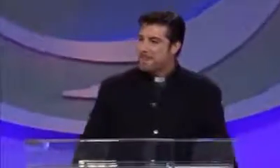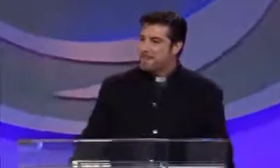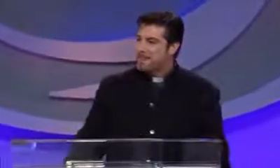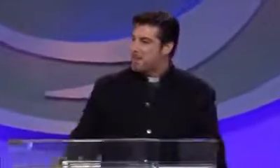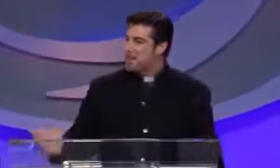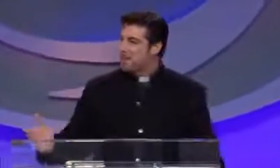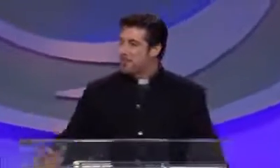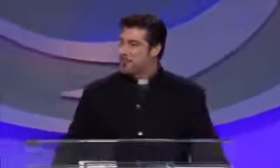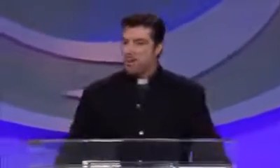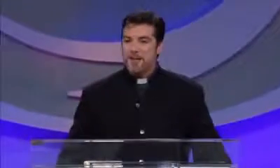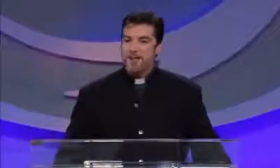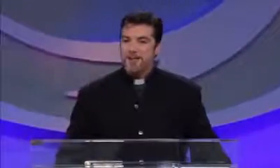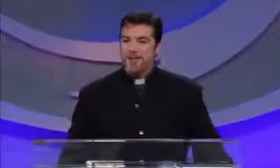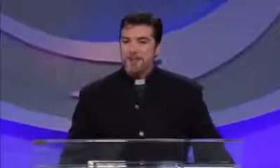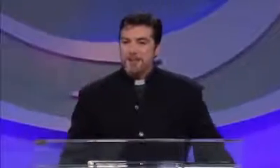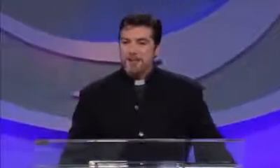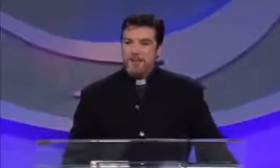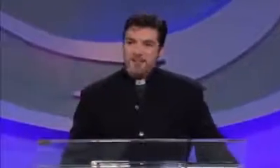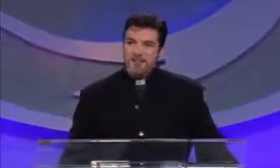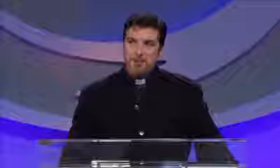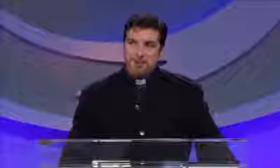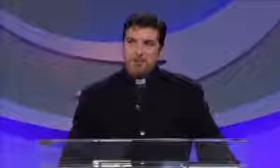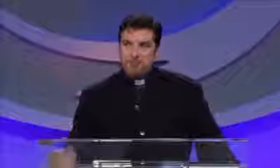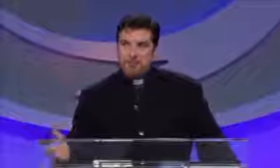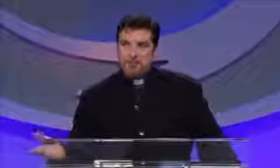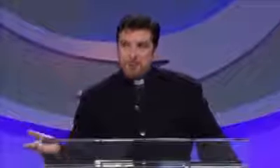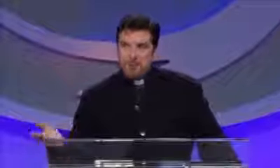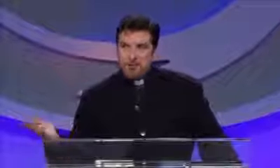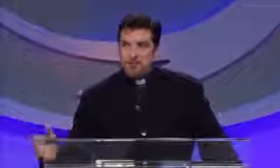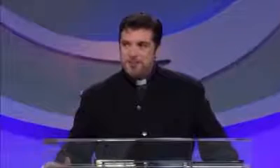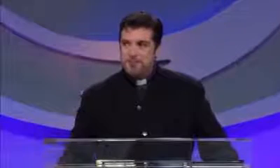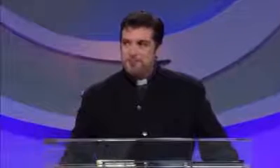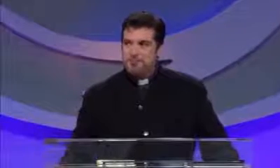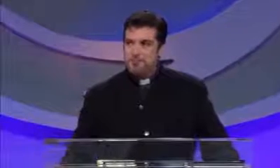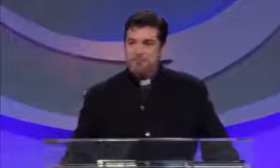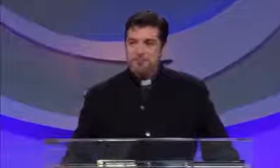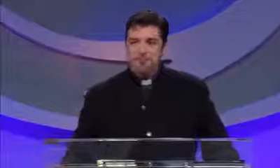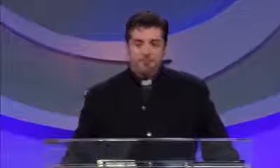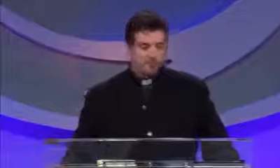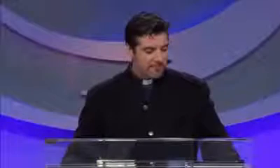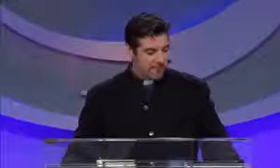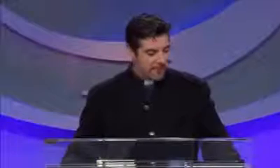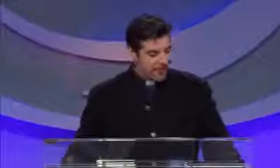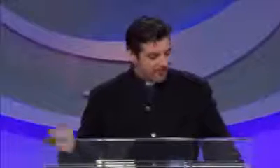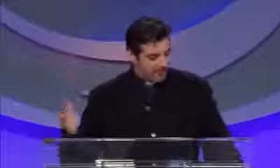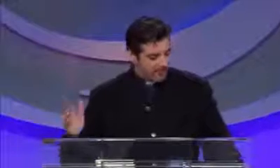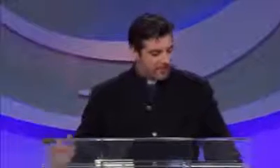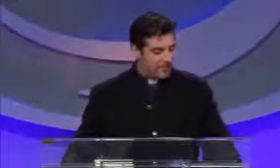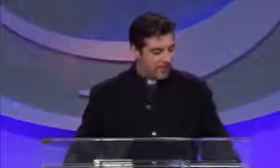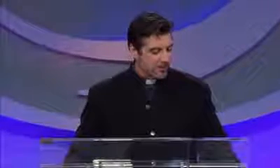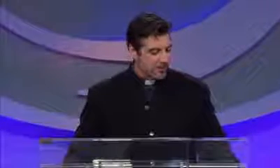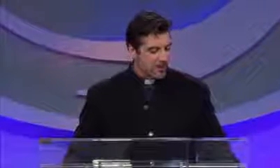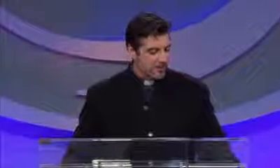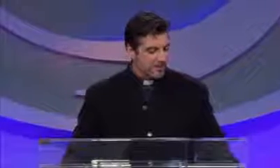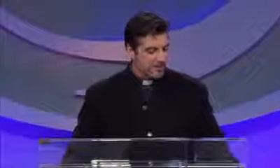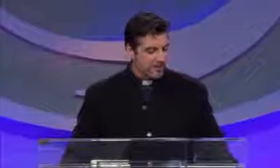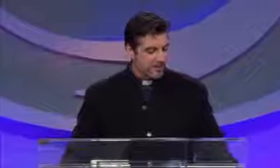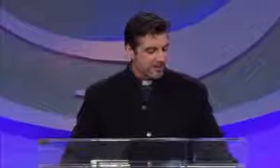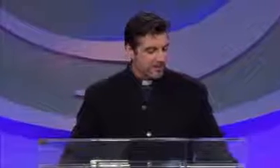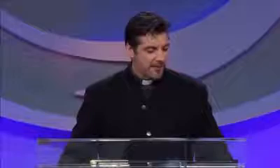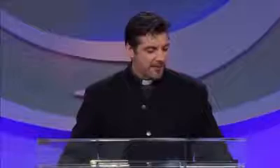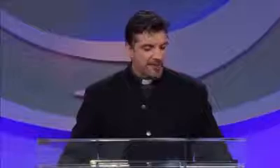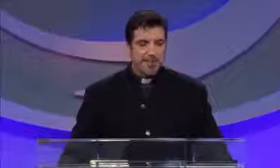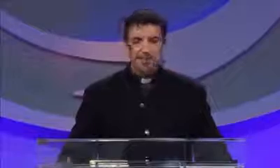for? He said, when are you going to be in Rome next? I said, I'll be in Rome next 2 weeks' time. I have to visit one of my